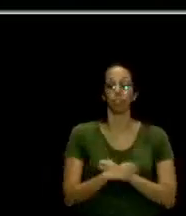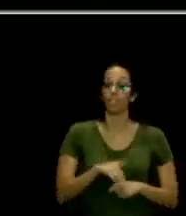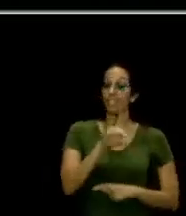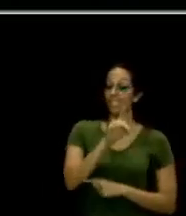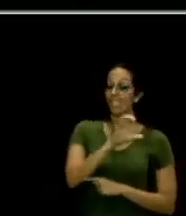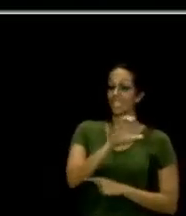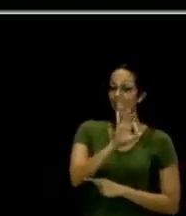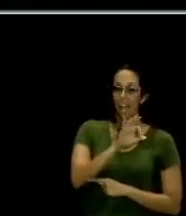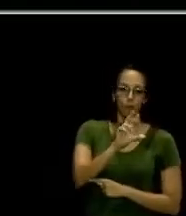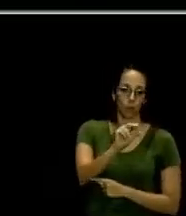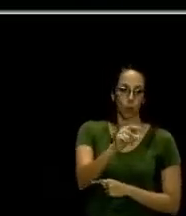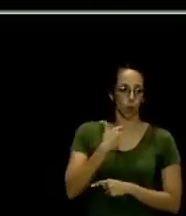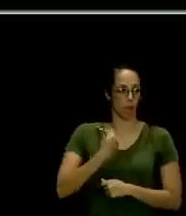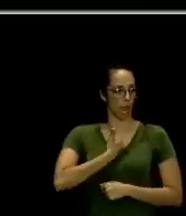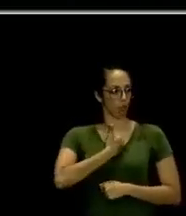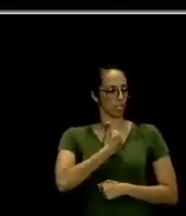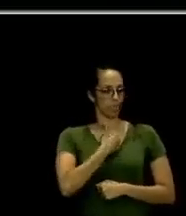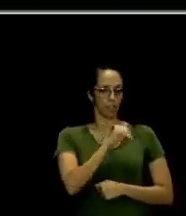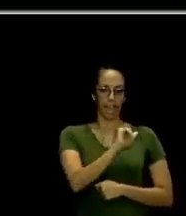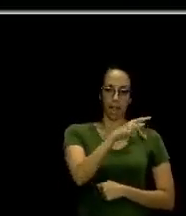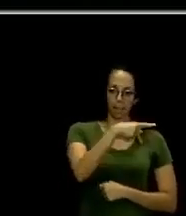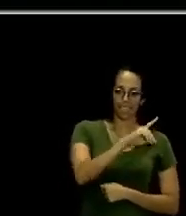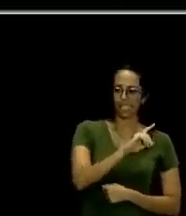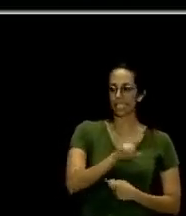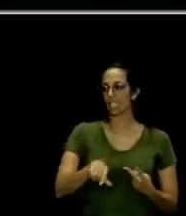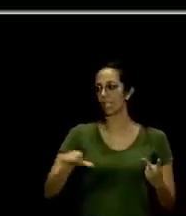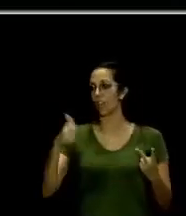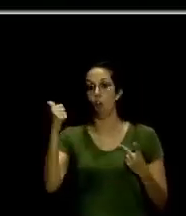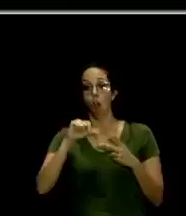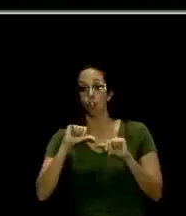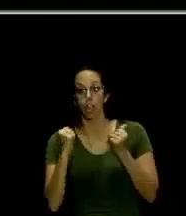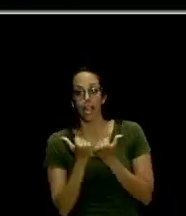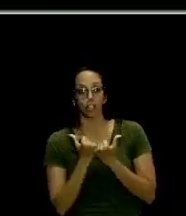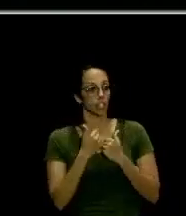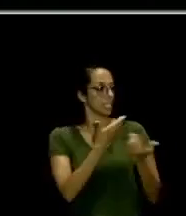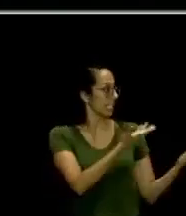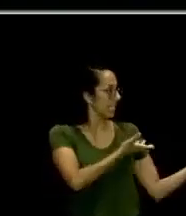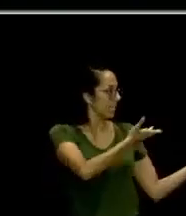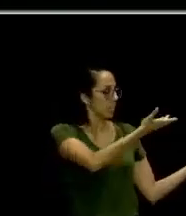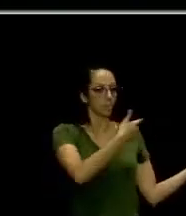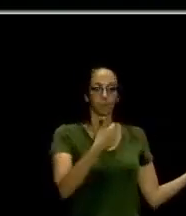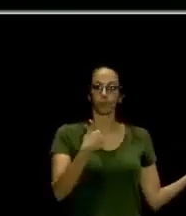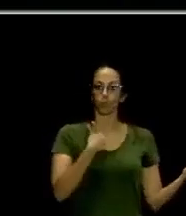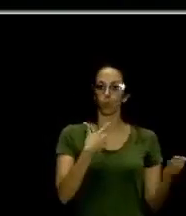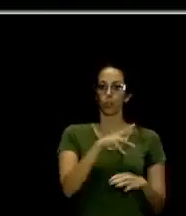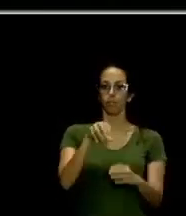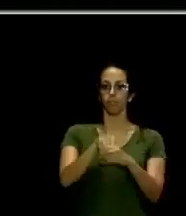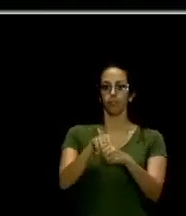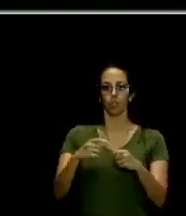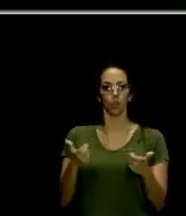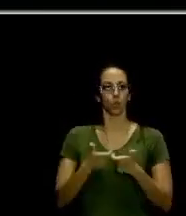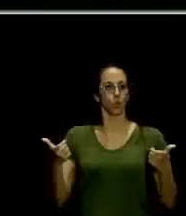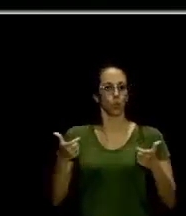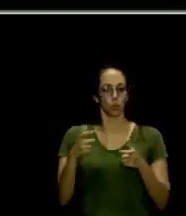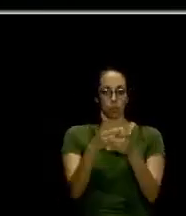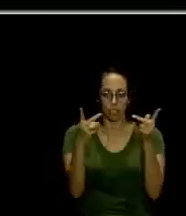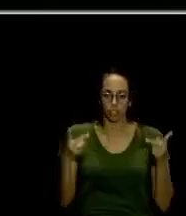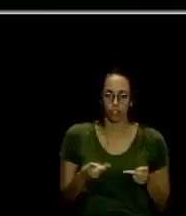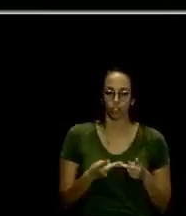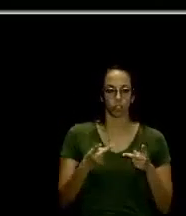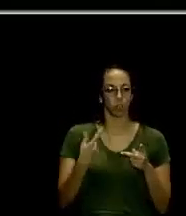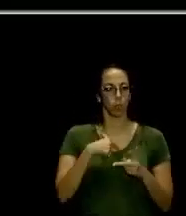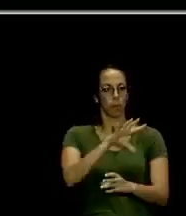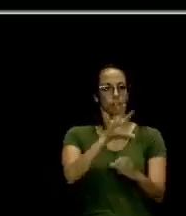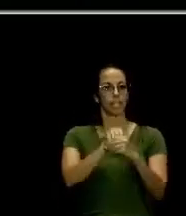by ourselves. Obviously, APD and other agencies here on the stage play a huge role. And I commit to you that you